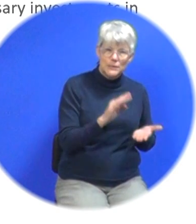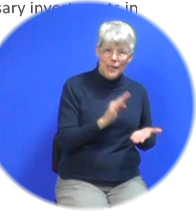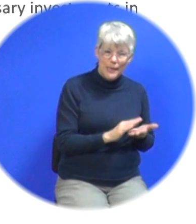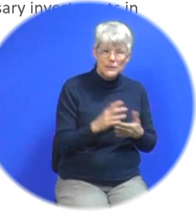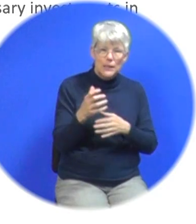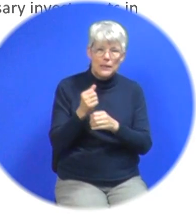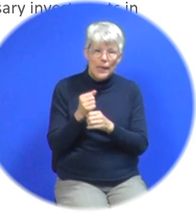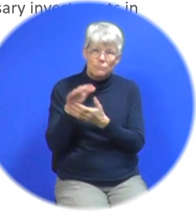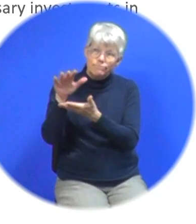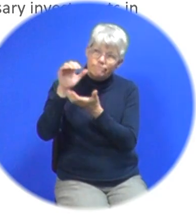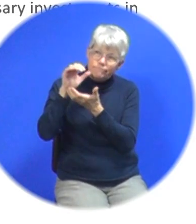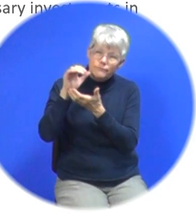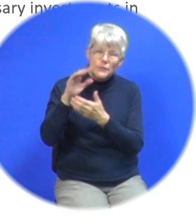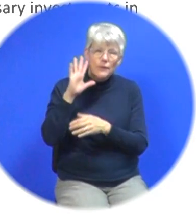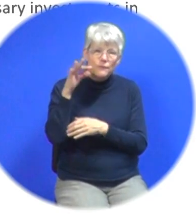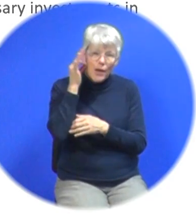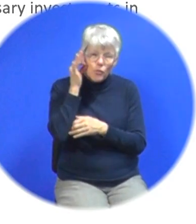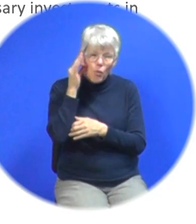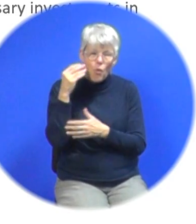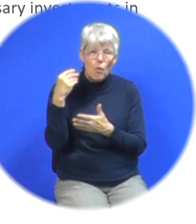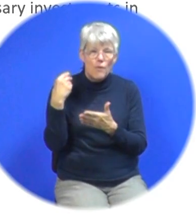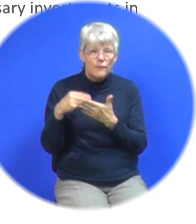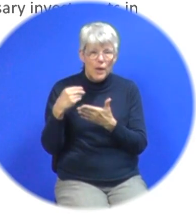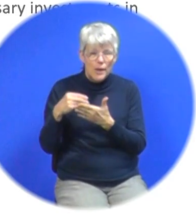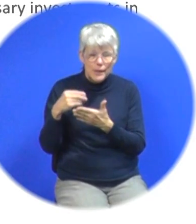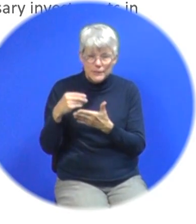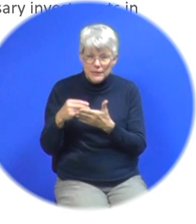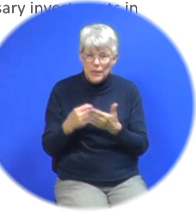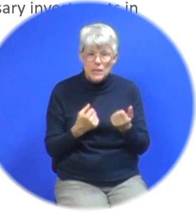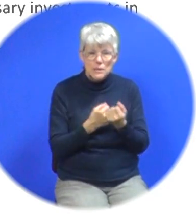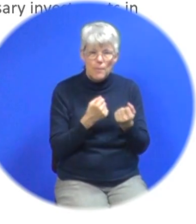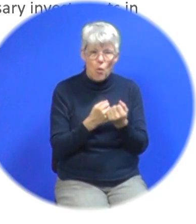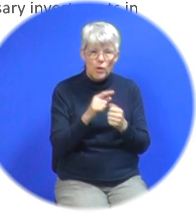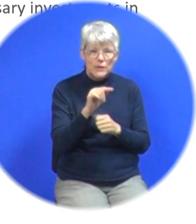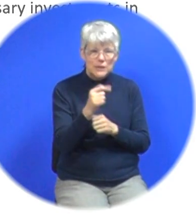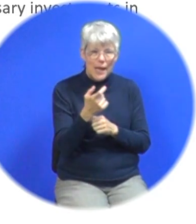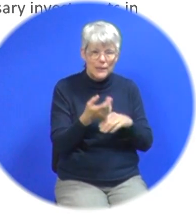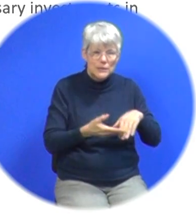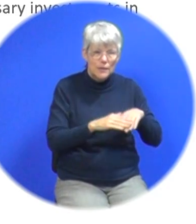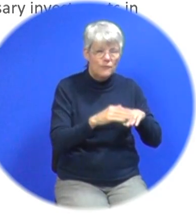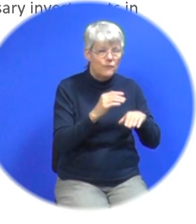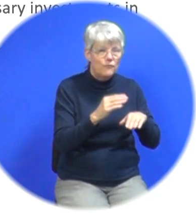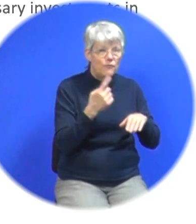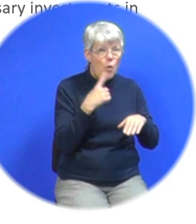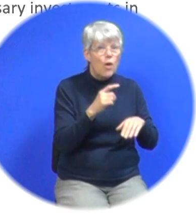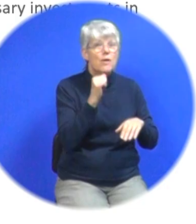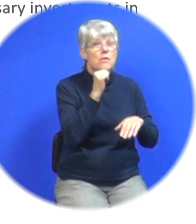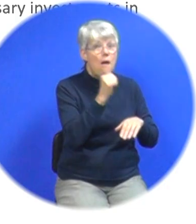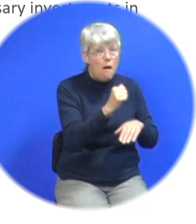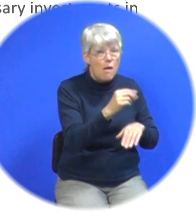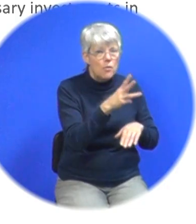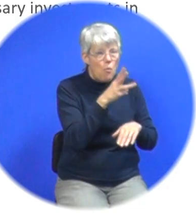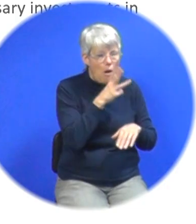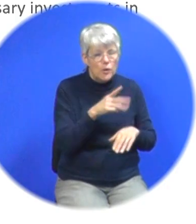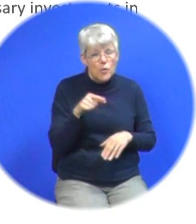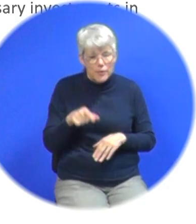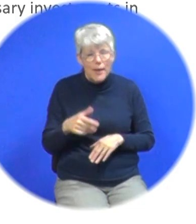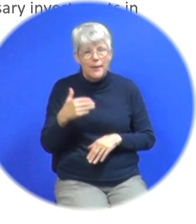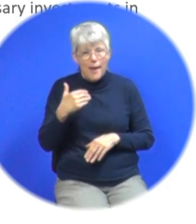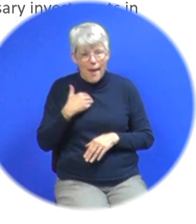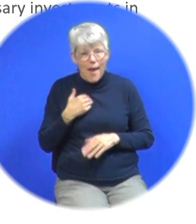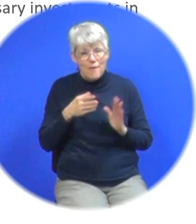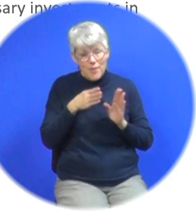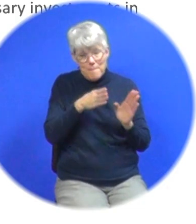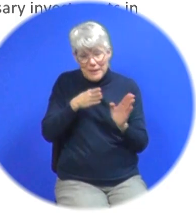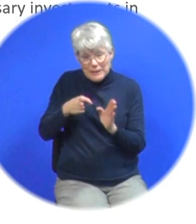water infrastructure. They supported a tax increase for other non-water infrastructure. They have the means, they just don't have